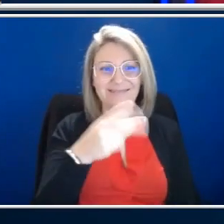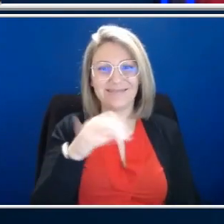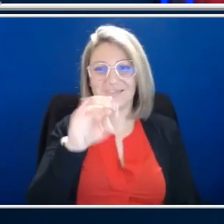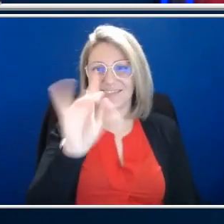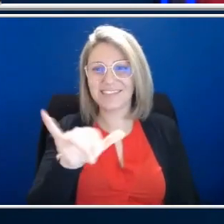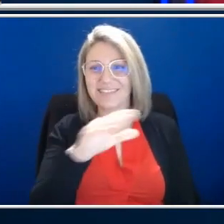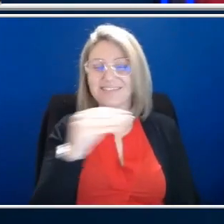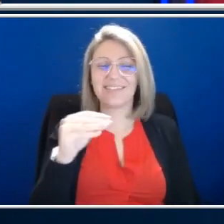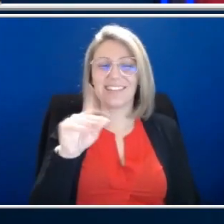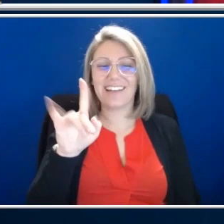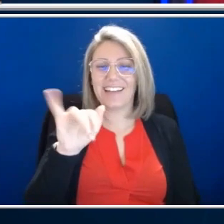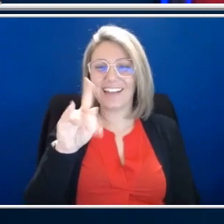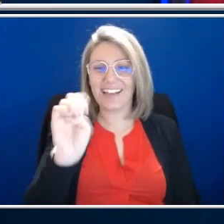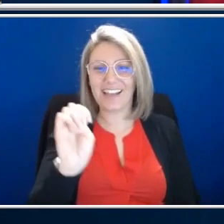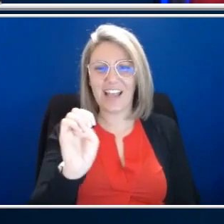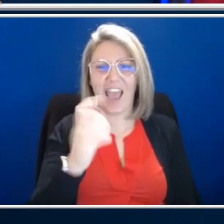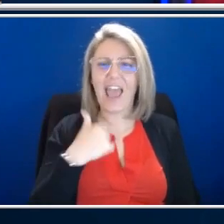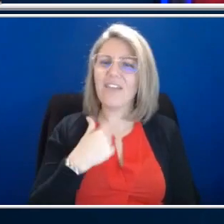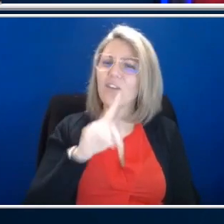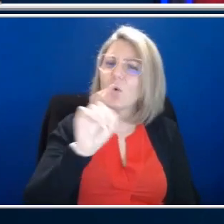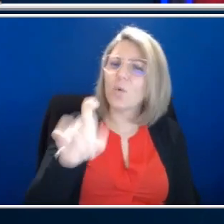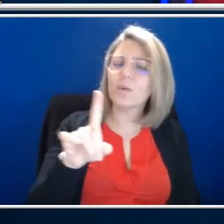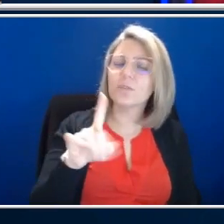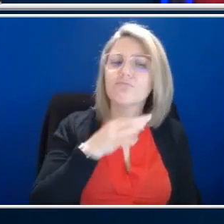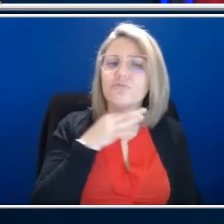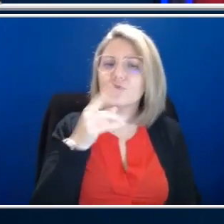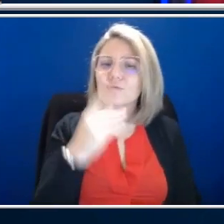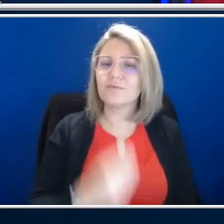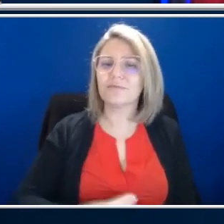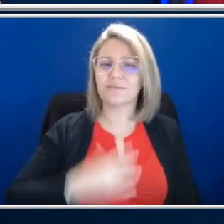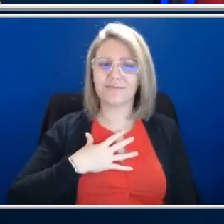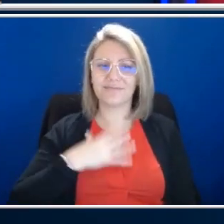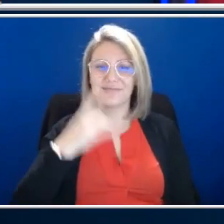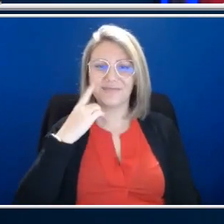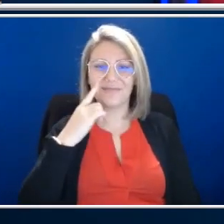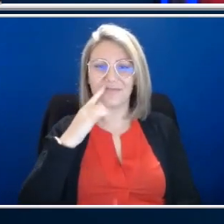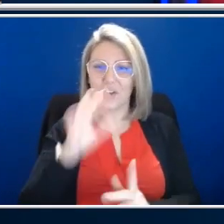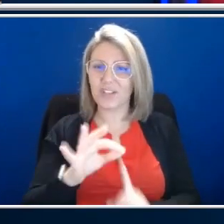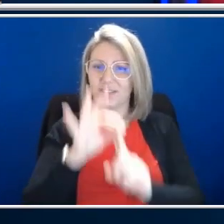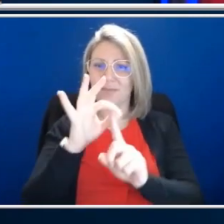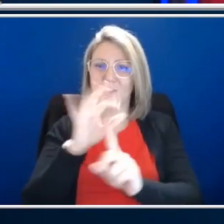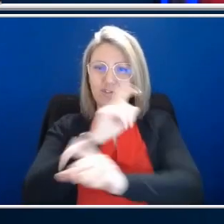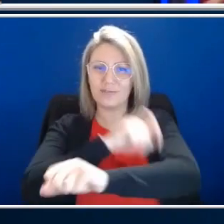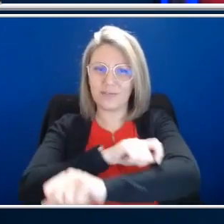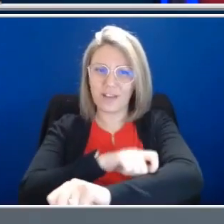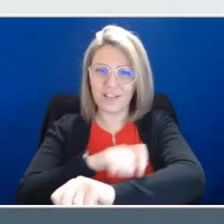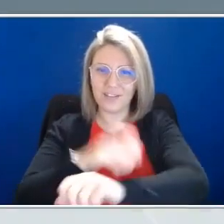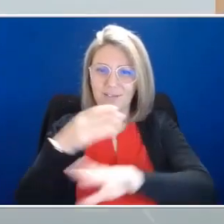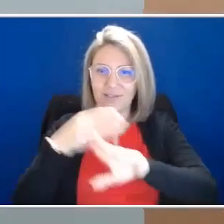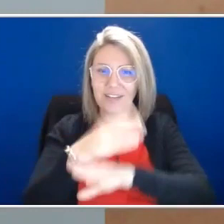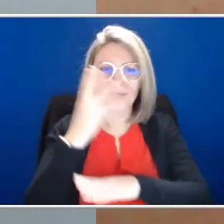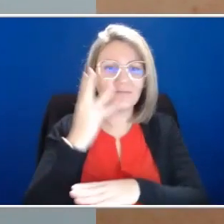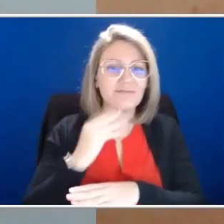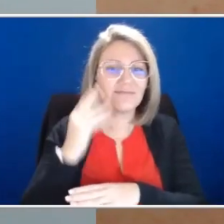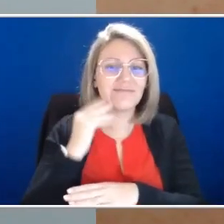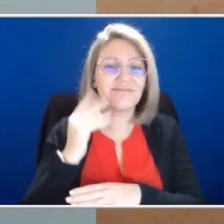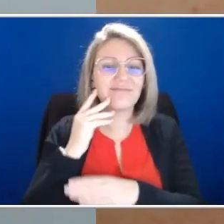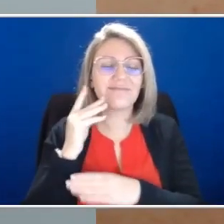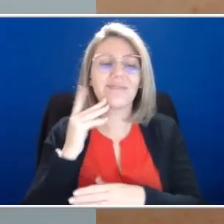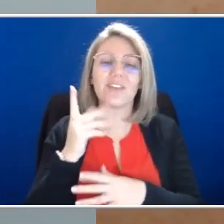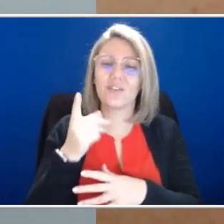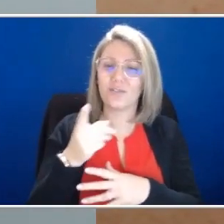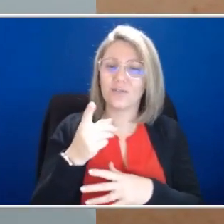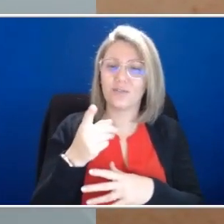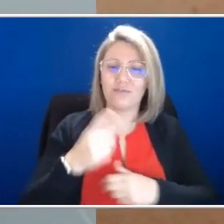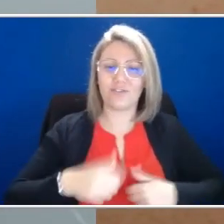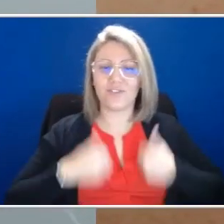because Shelby, I do have a question for you. You were inspired to get a special tattoo after this experience that your whole family survived. We have a